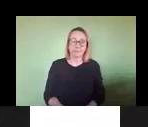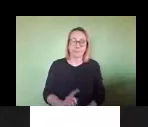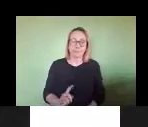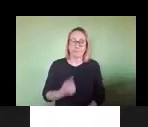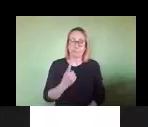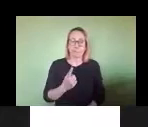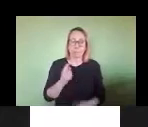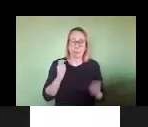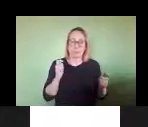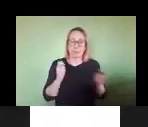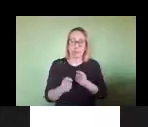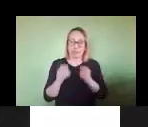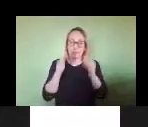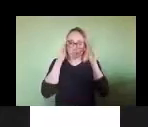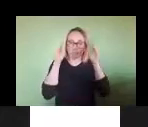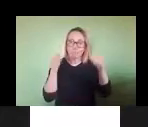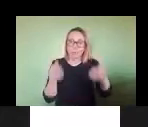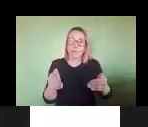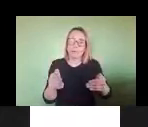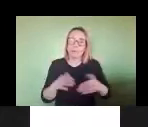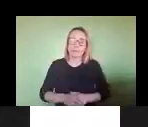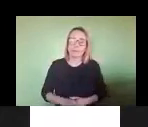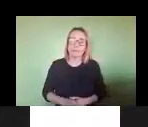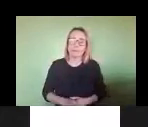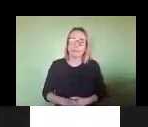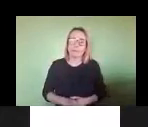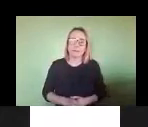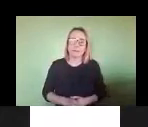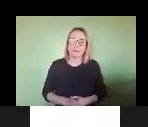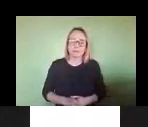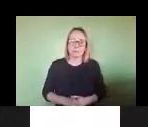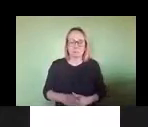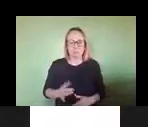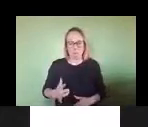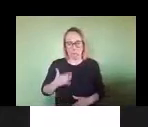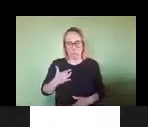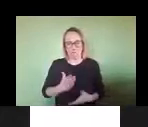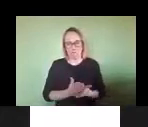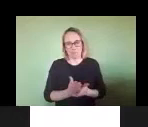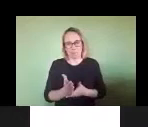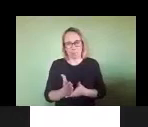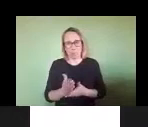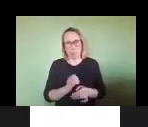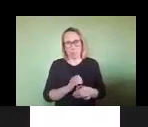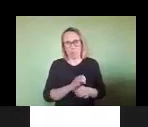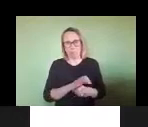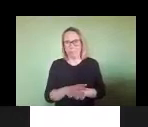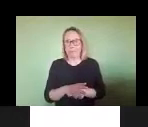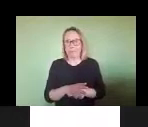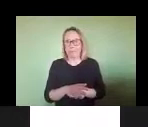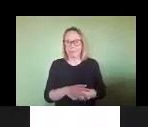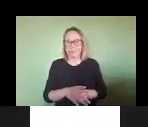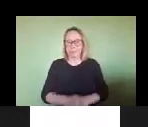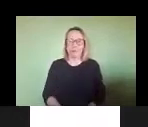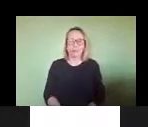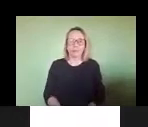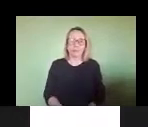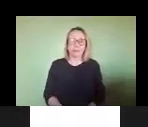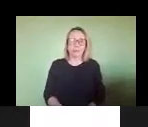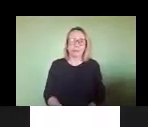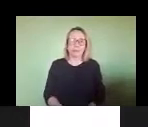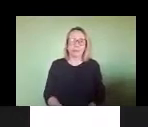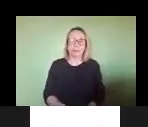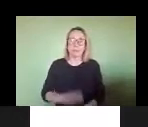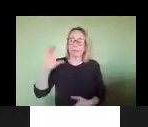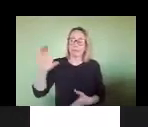changing focus. As I say, it was just looking at life through the pandemic, through photography. And that was funded